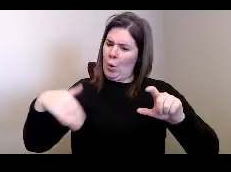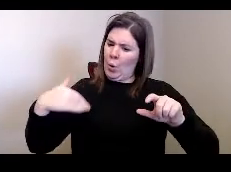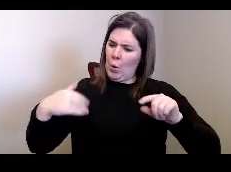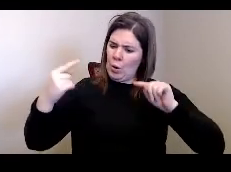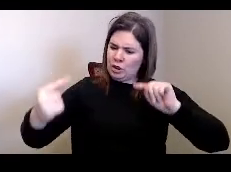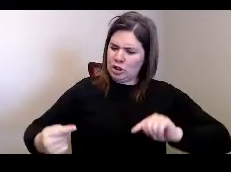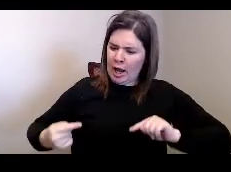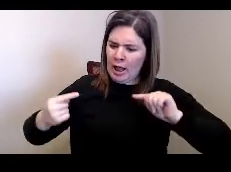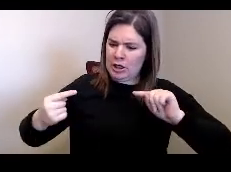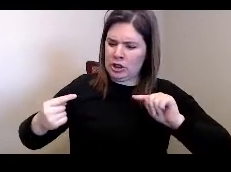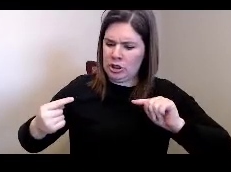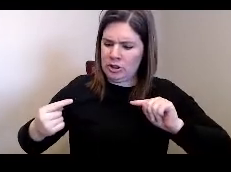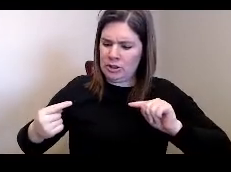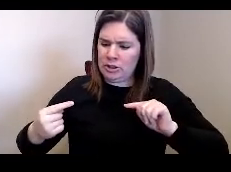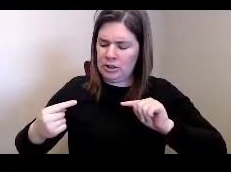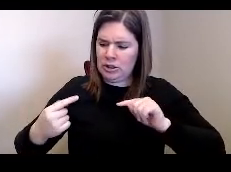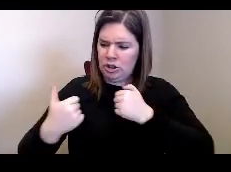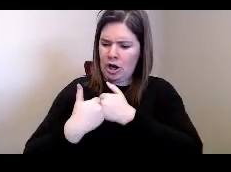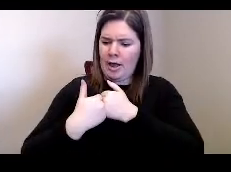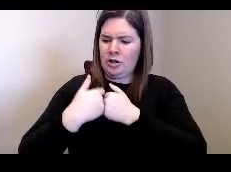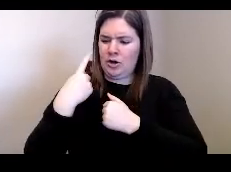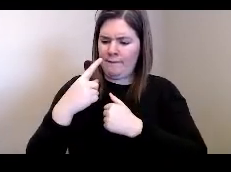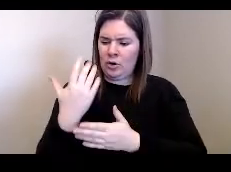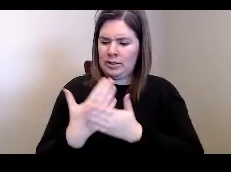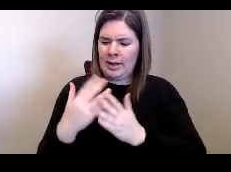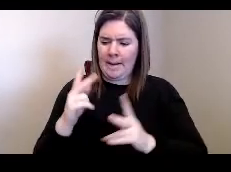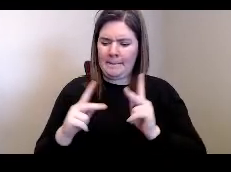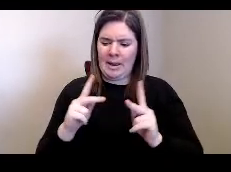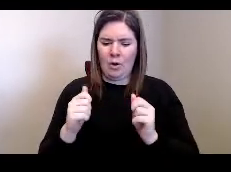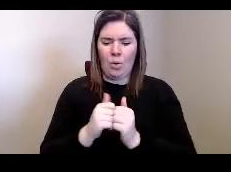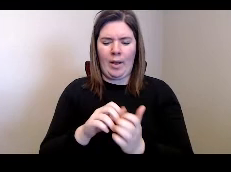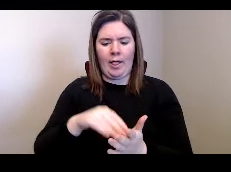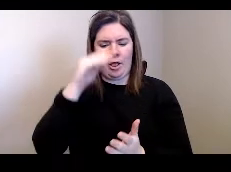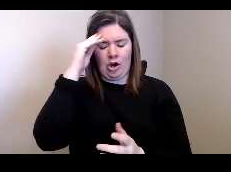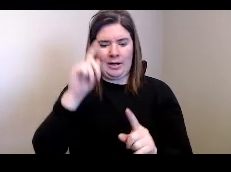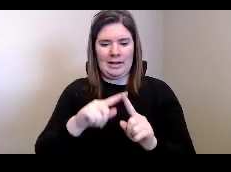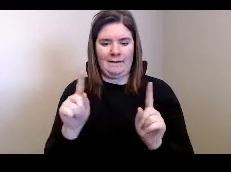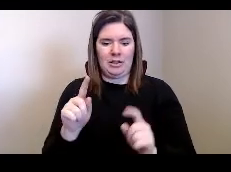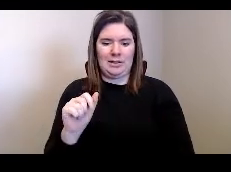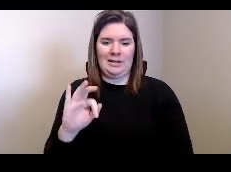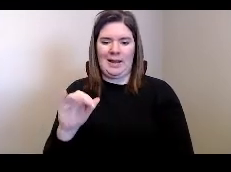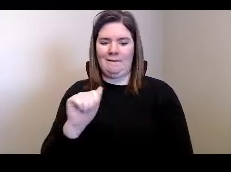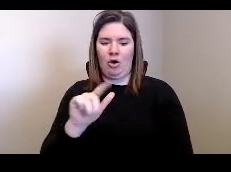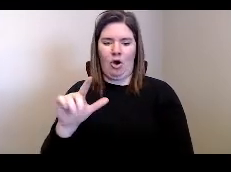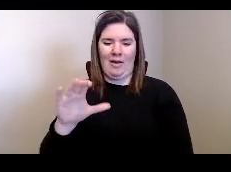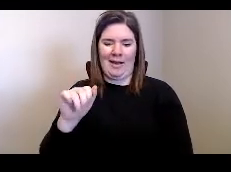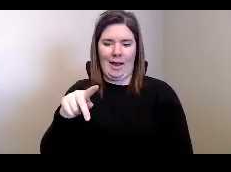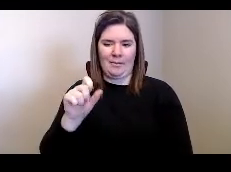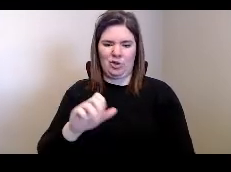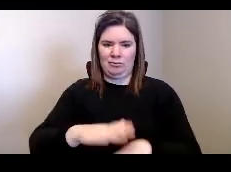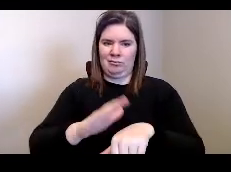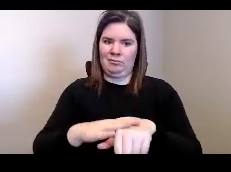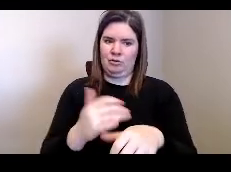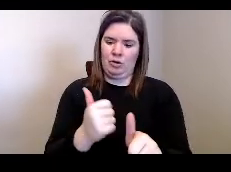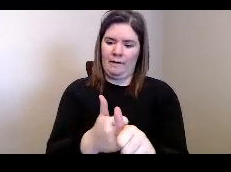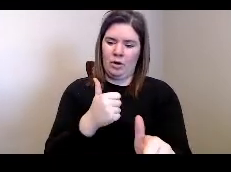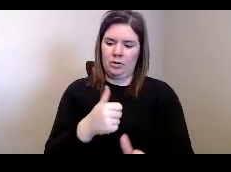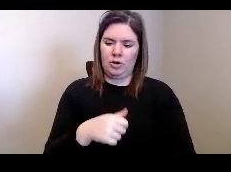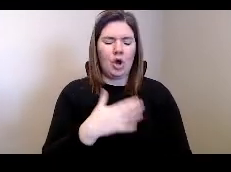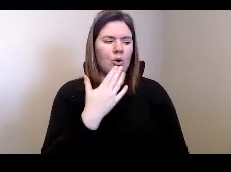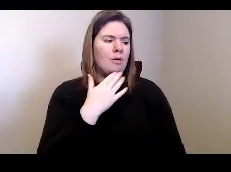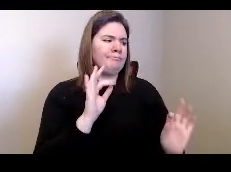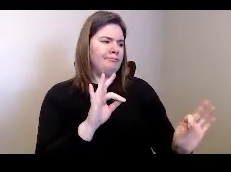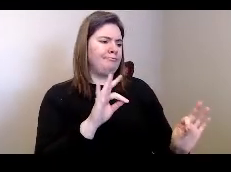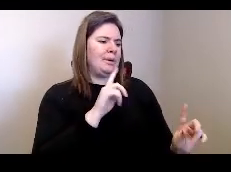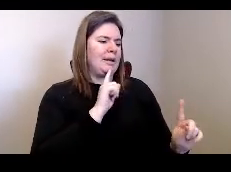differences to read those sentences that are in all caps. Yeah, excellent answer. I'm going to close out